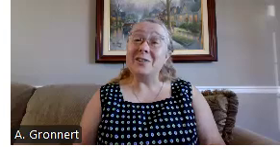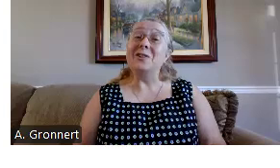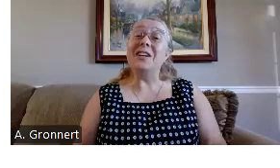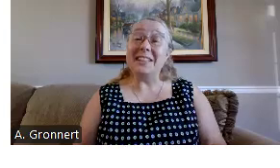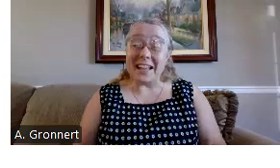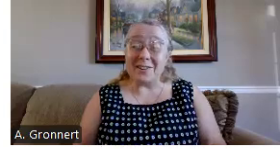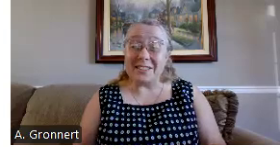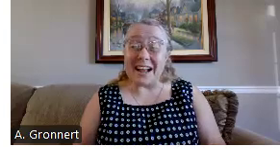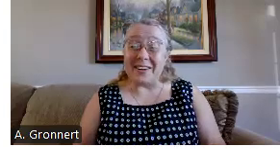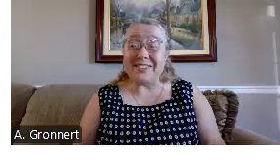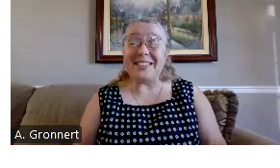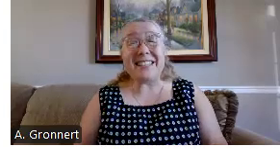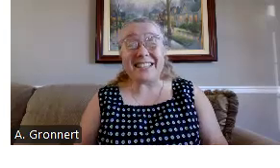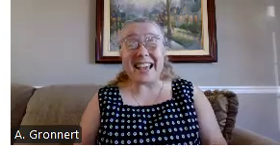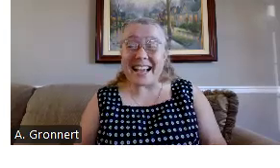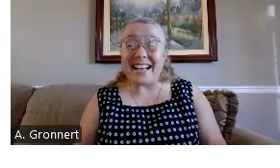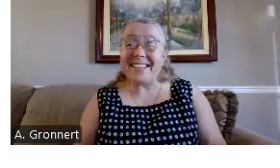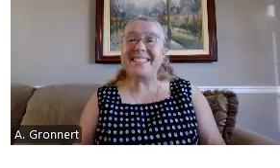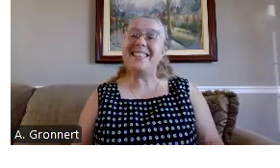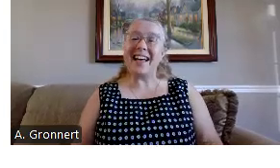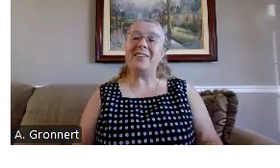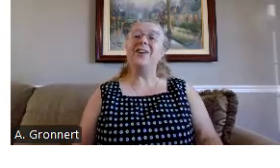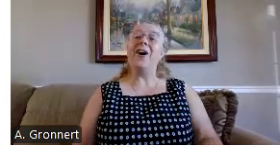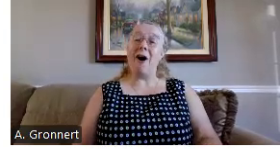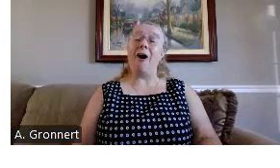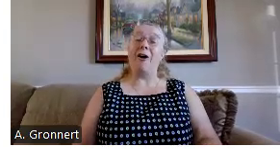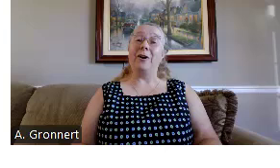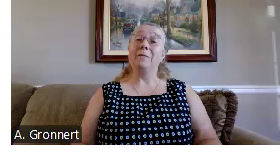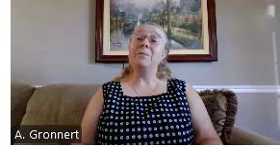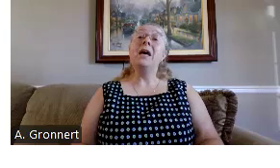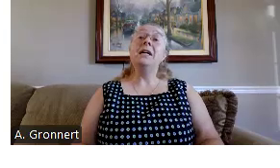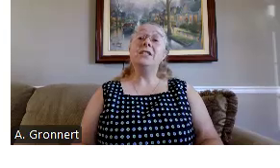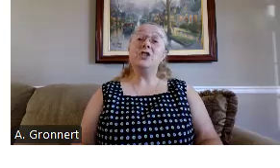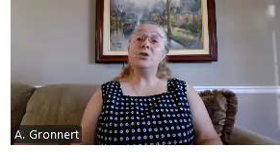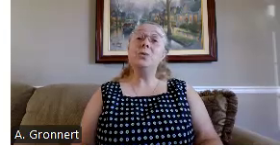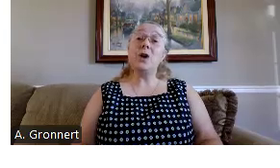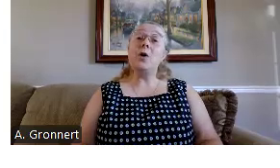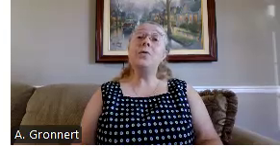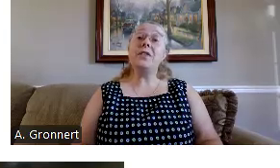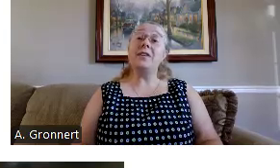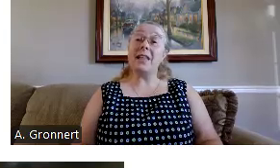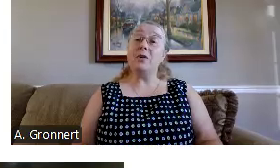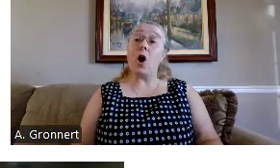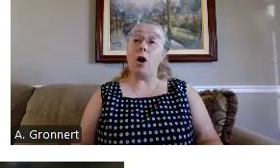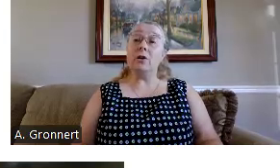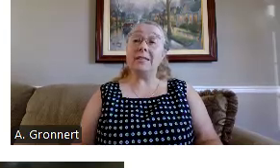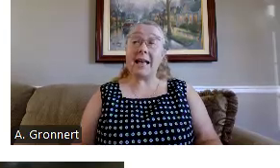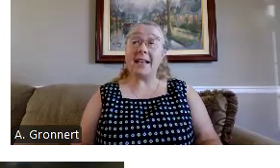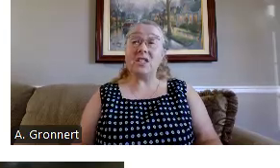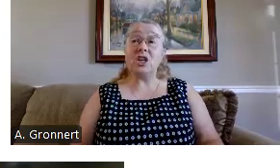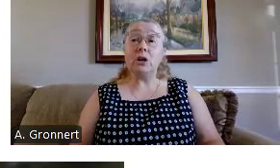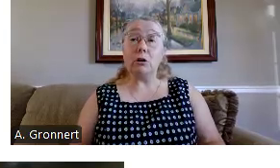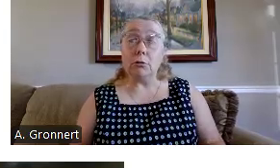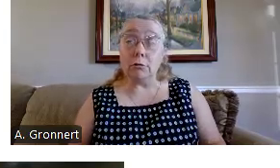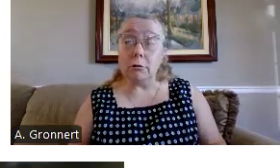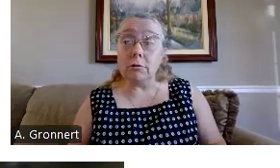Let's learn letter sounds. Today is the letter R. Did you know that the letter R